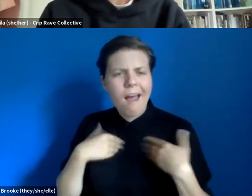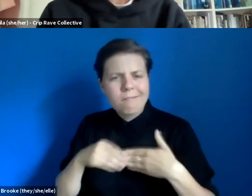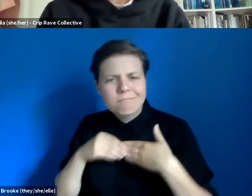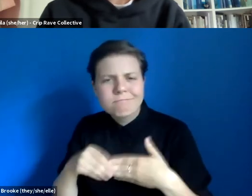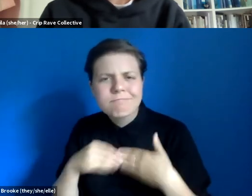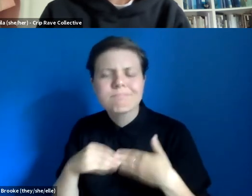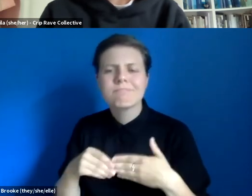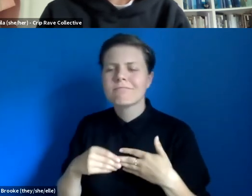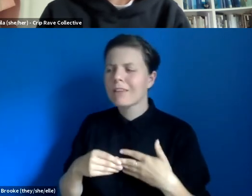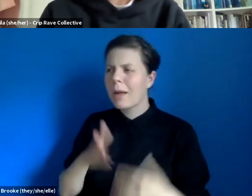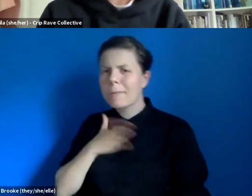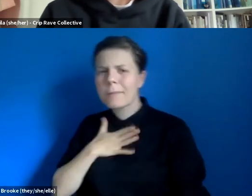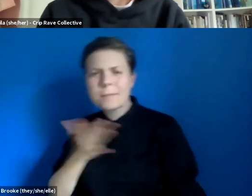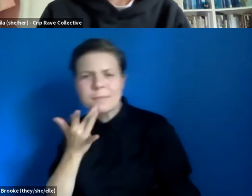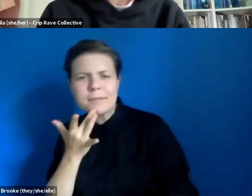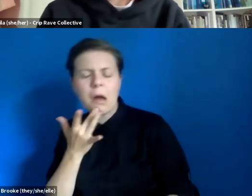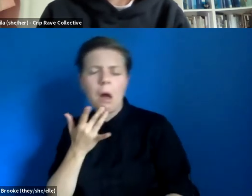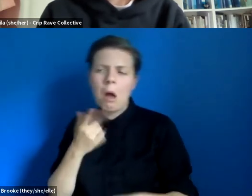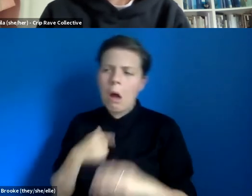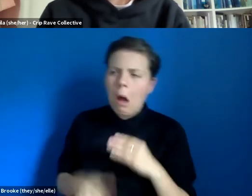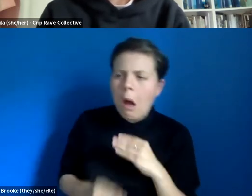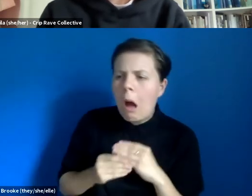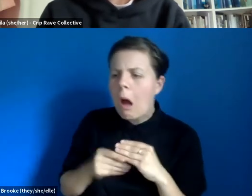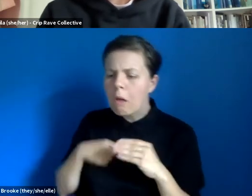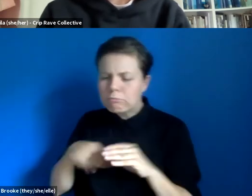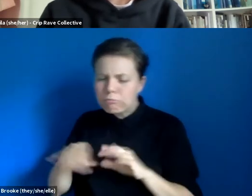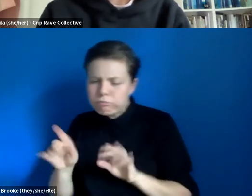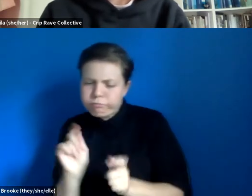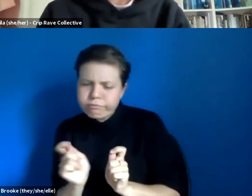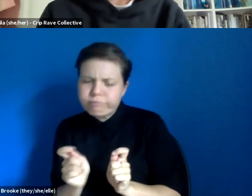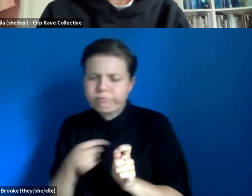personal taste and dietary requirements.